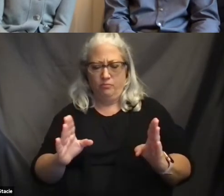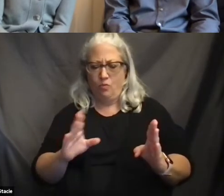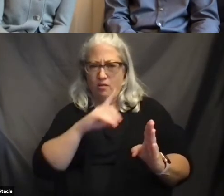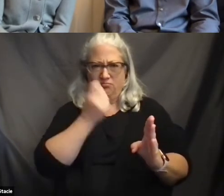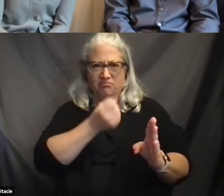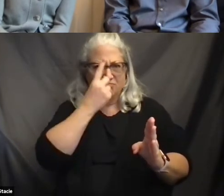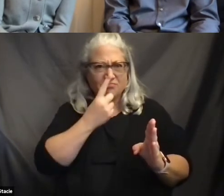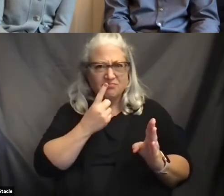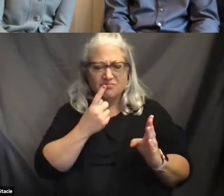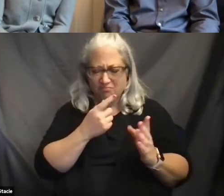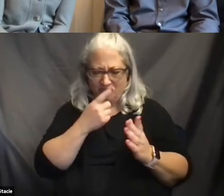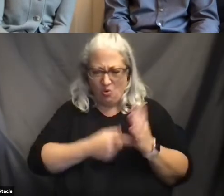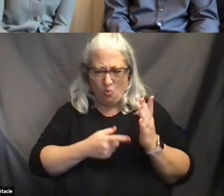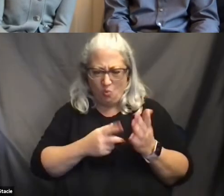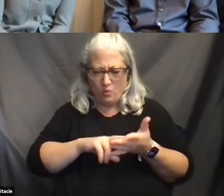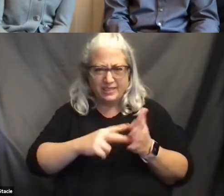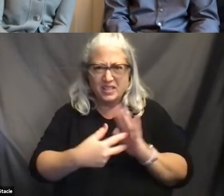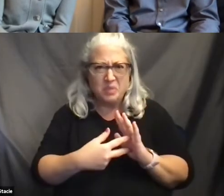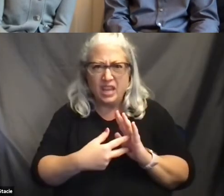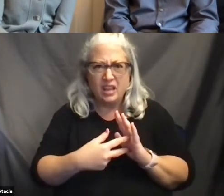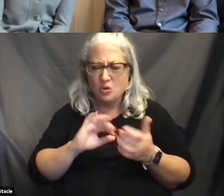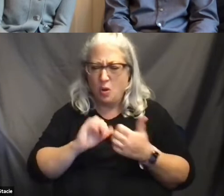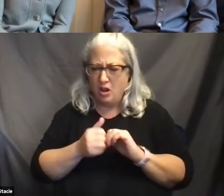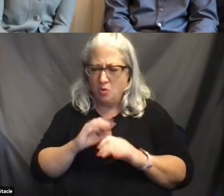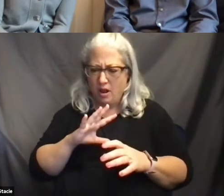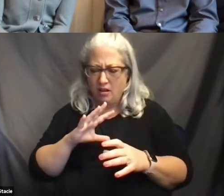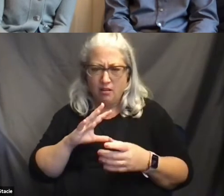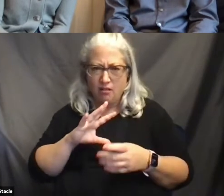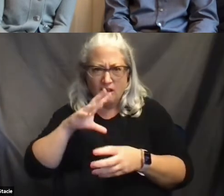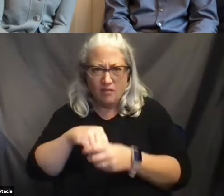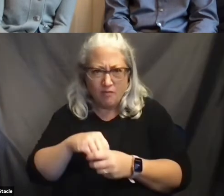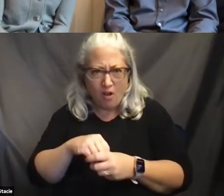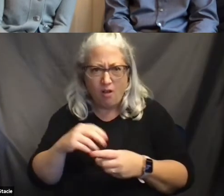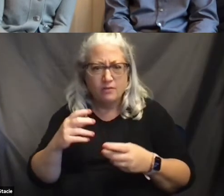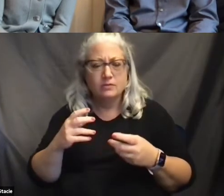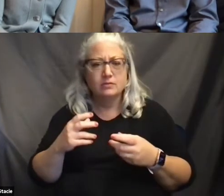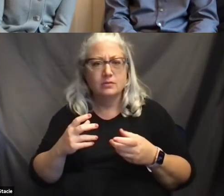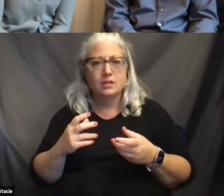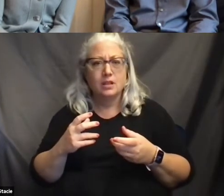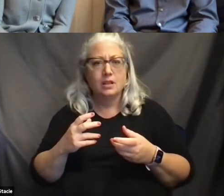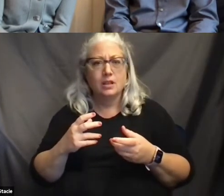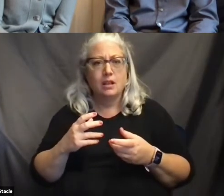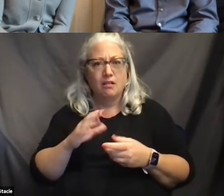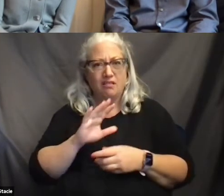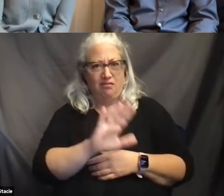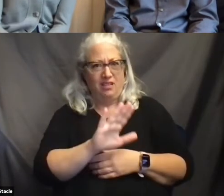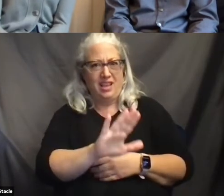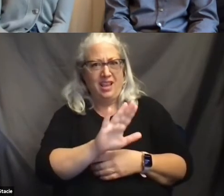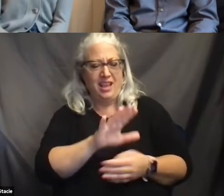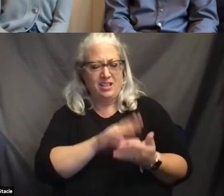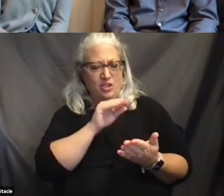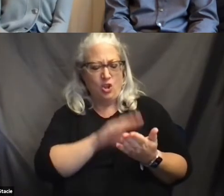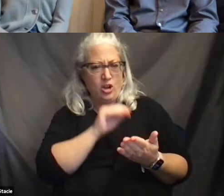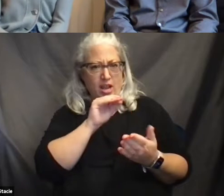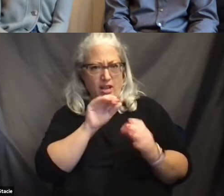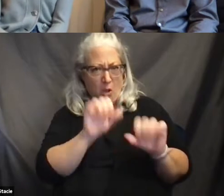how I really got started or involved with my son and, you know, just him, his learning, I guess, abilities and